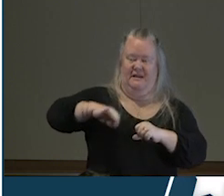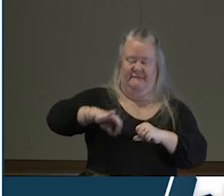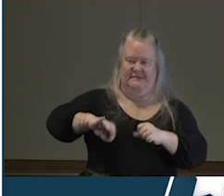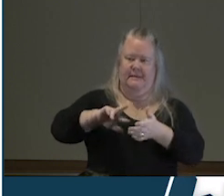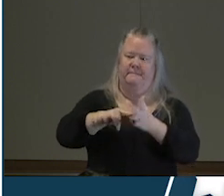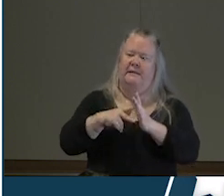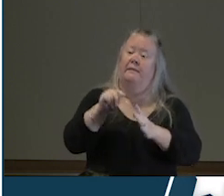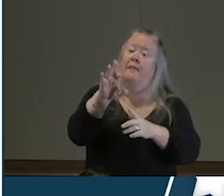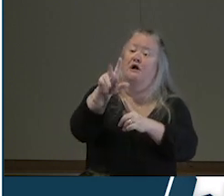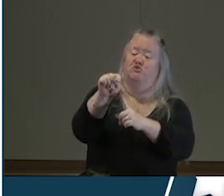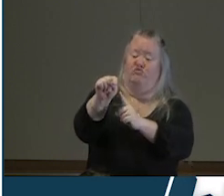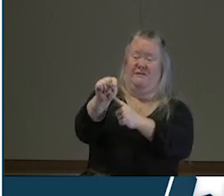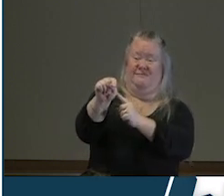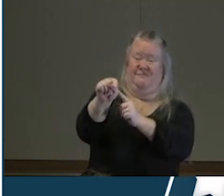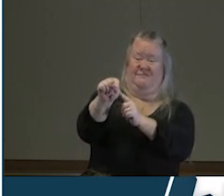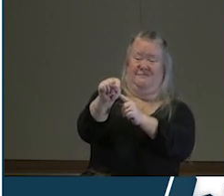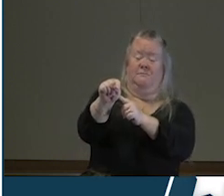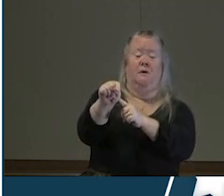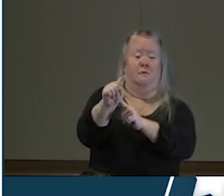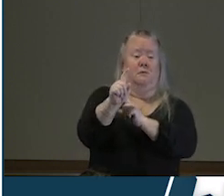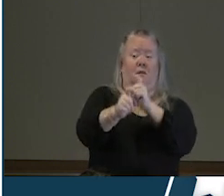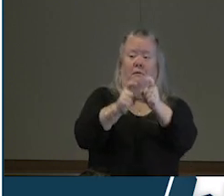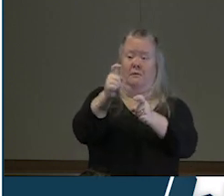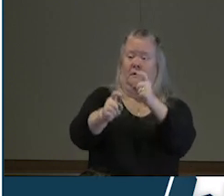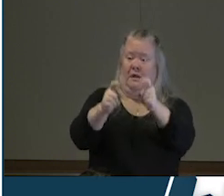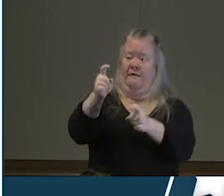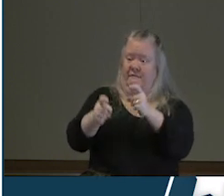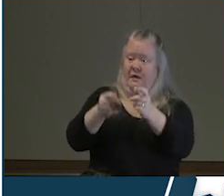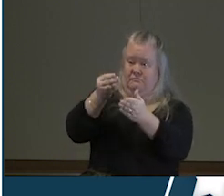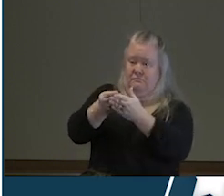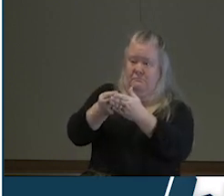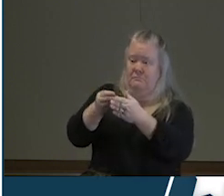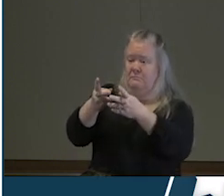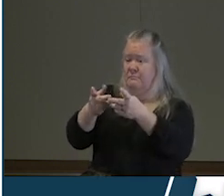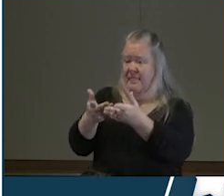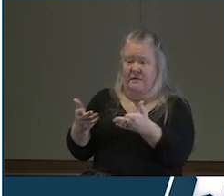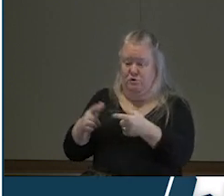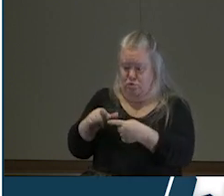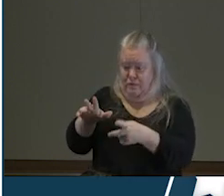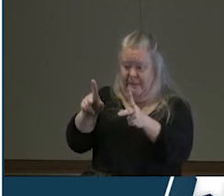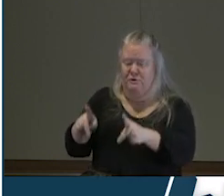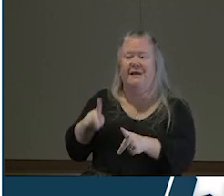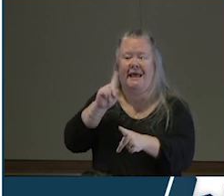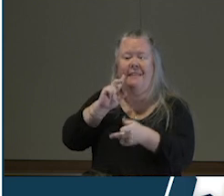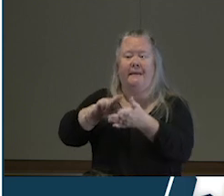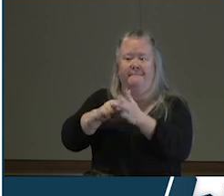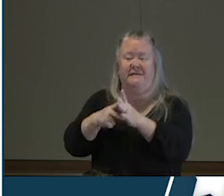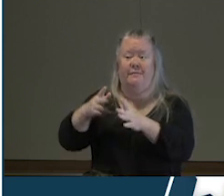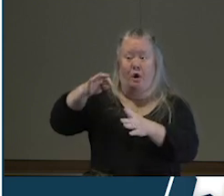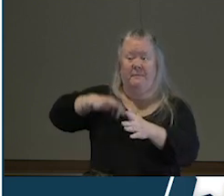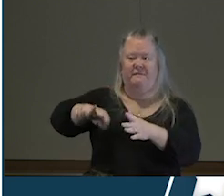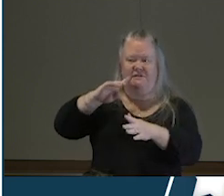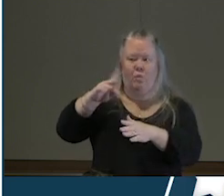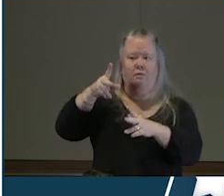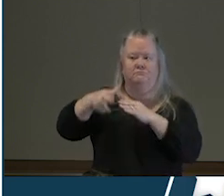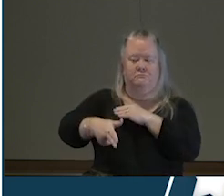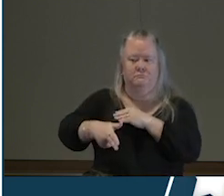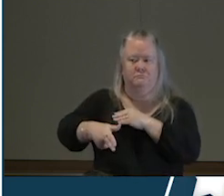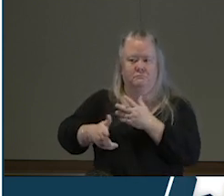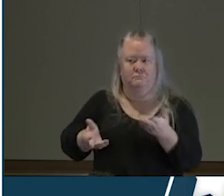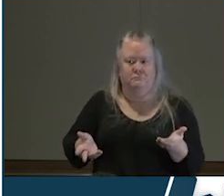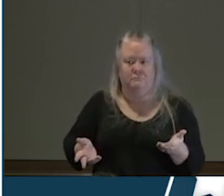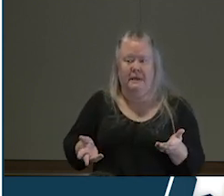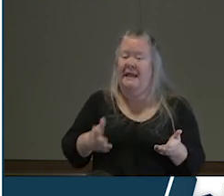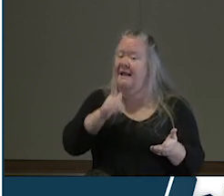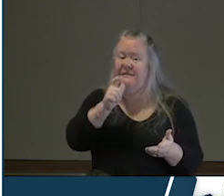meaning the trust may distribute assets to the individual, which will disqualify their benefits. So if it's